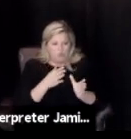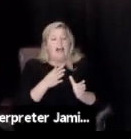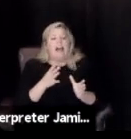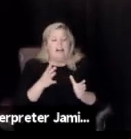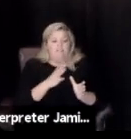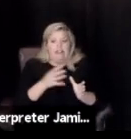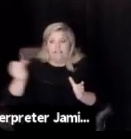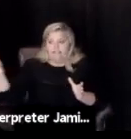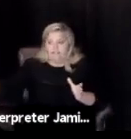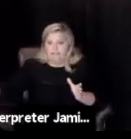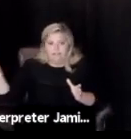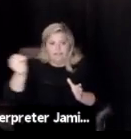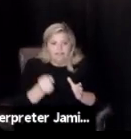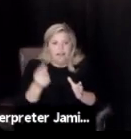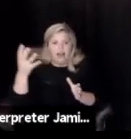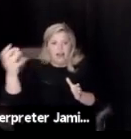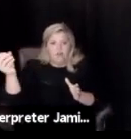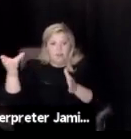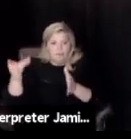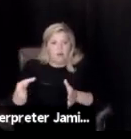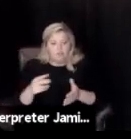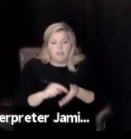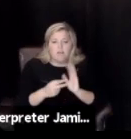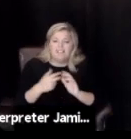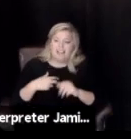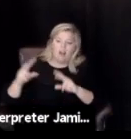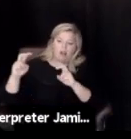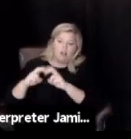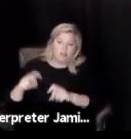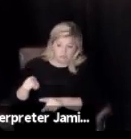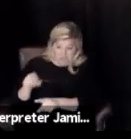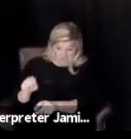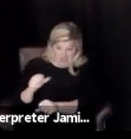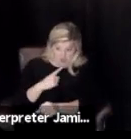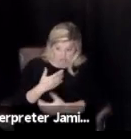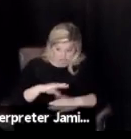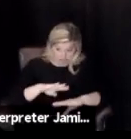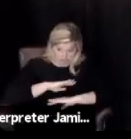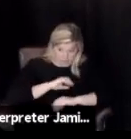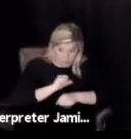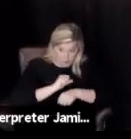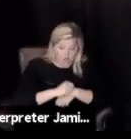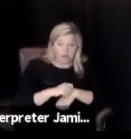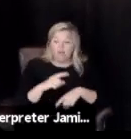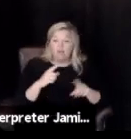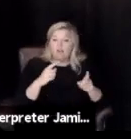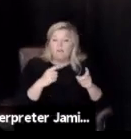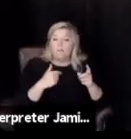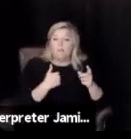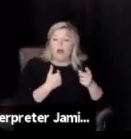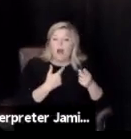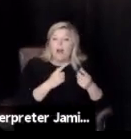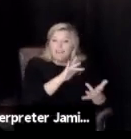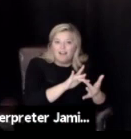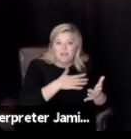assess if they have the skill set to do this job. So just because I go to my internal experts, it